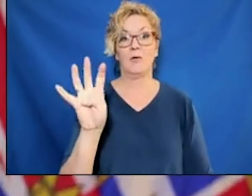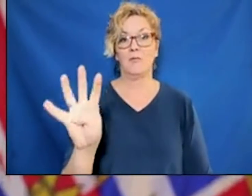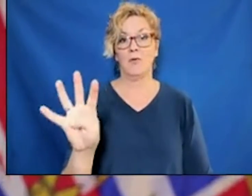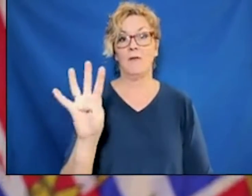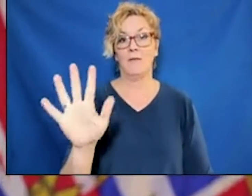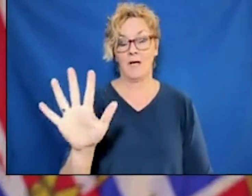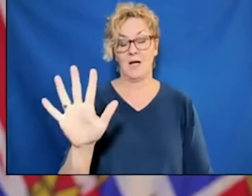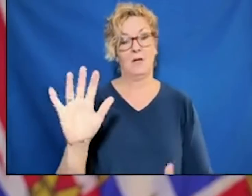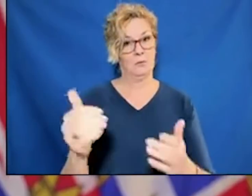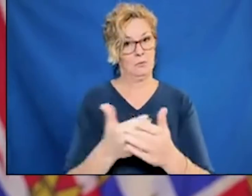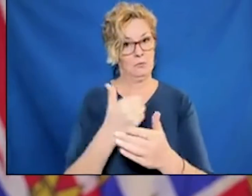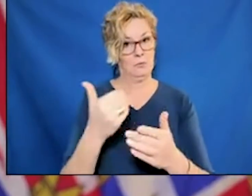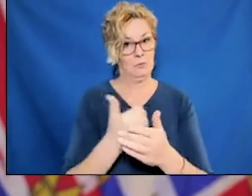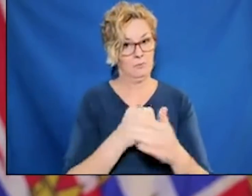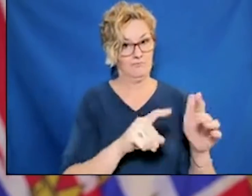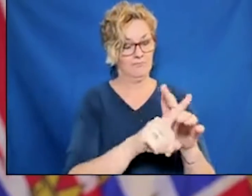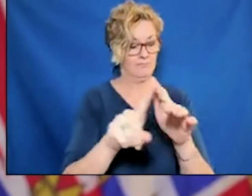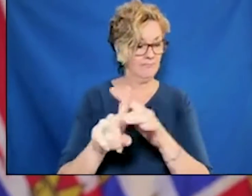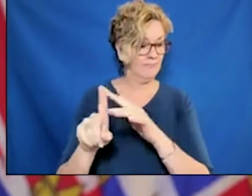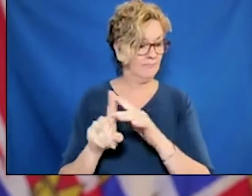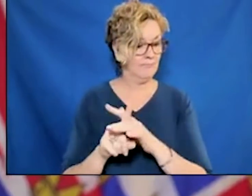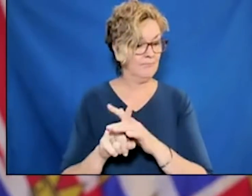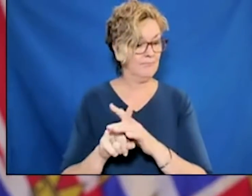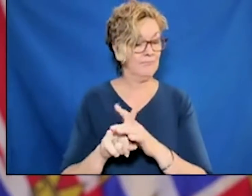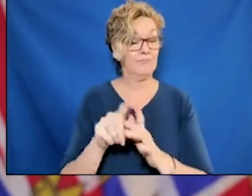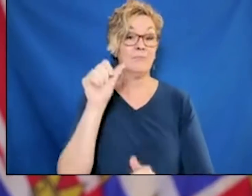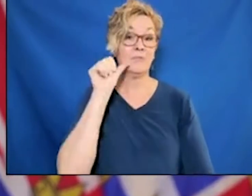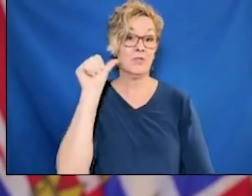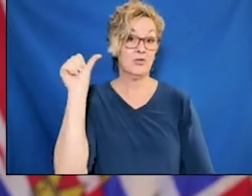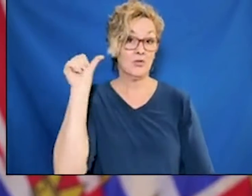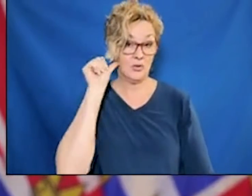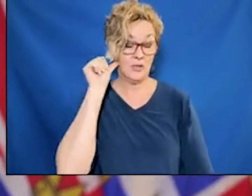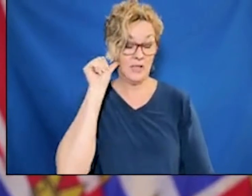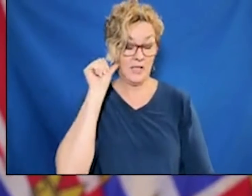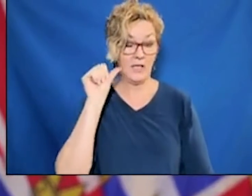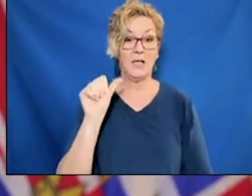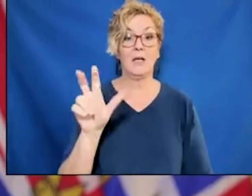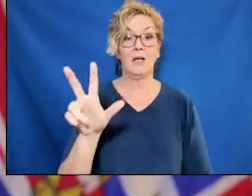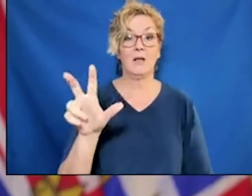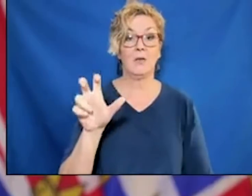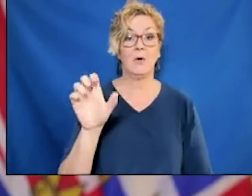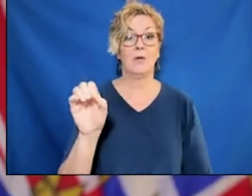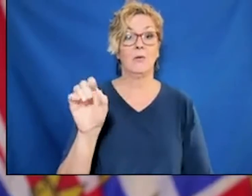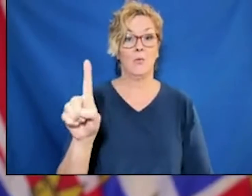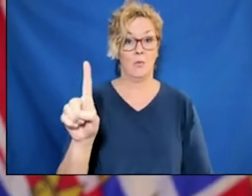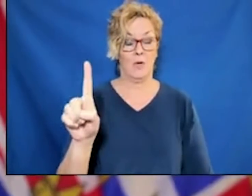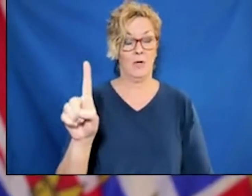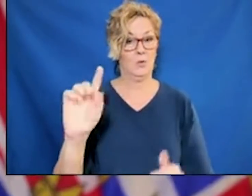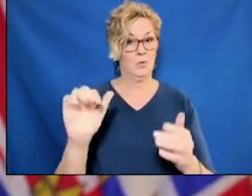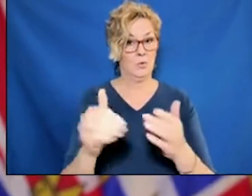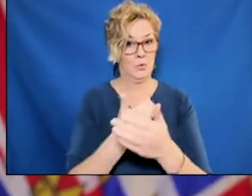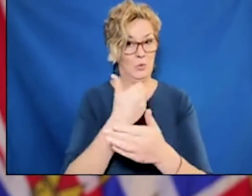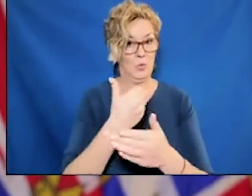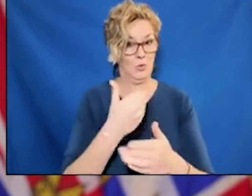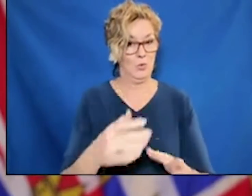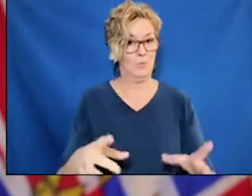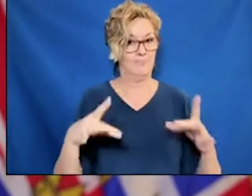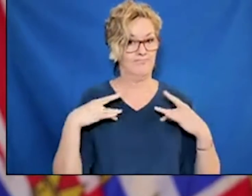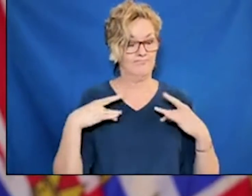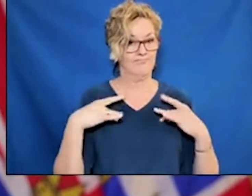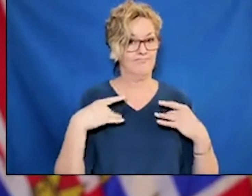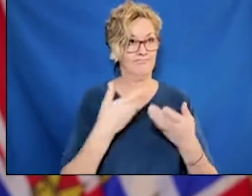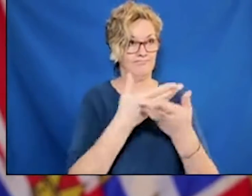new cases. And in the last 24 hours, an additional 301 people were diagnosed with